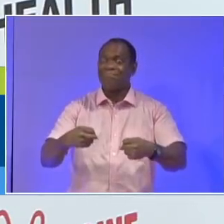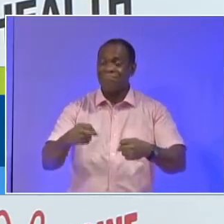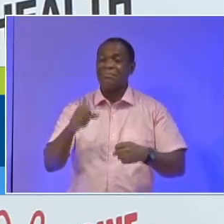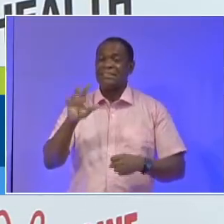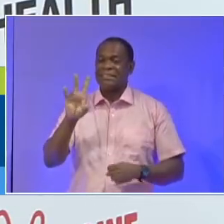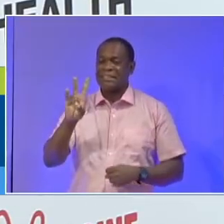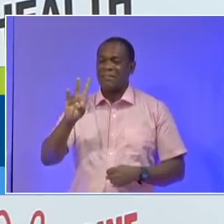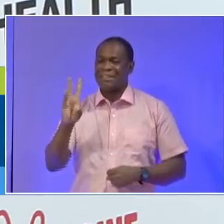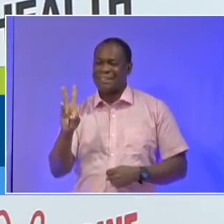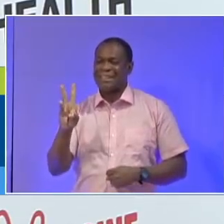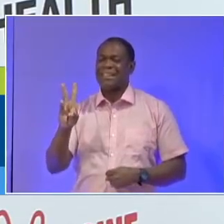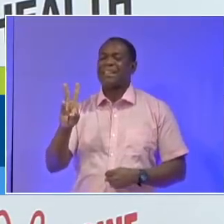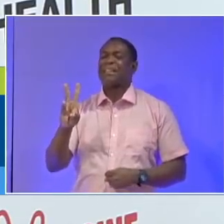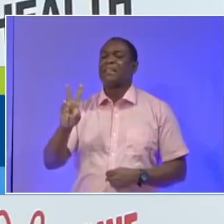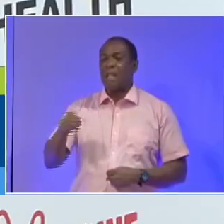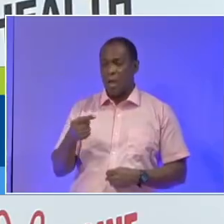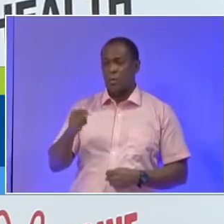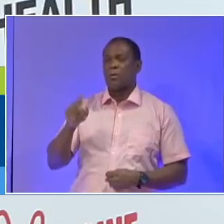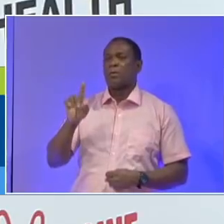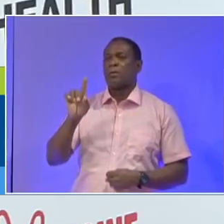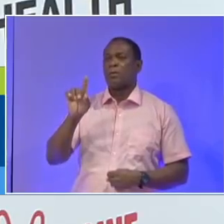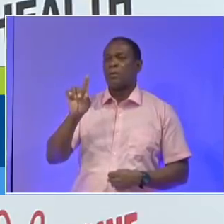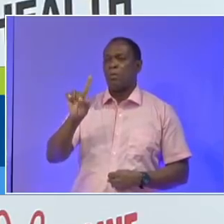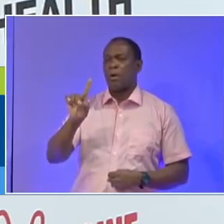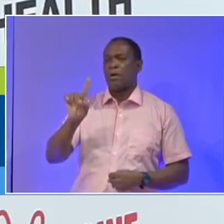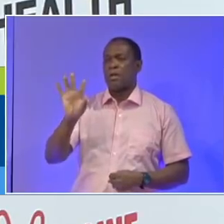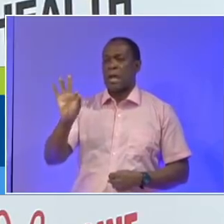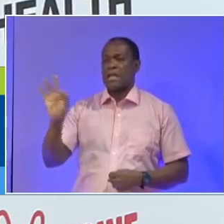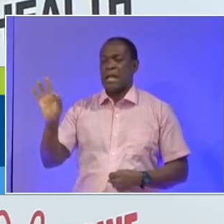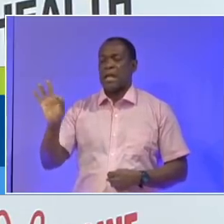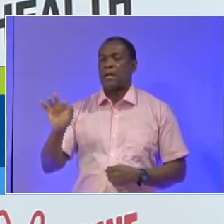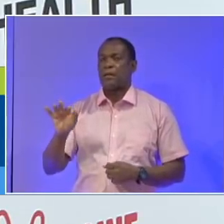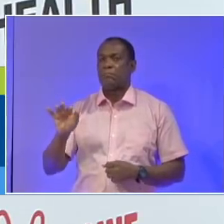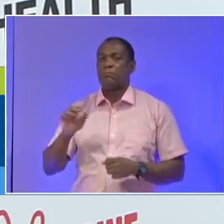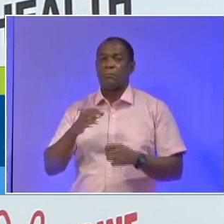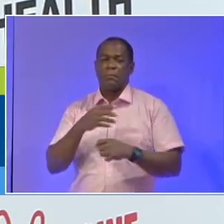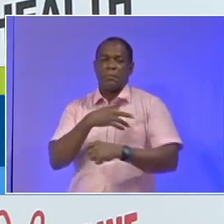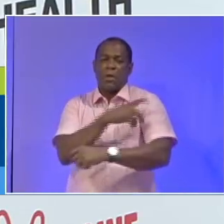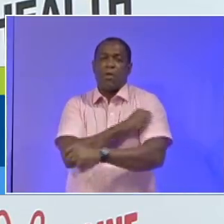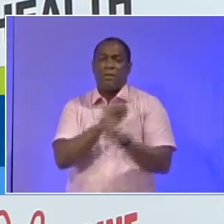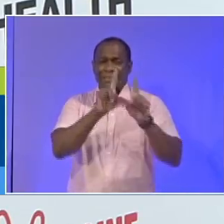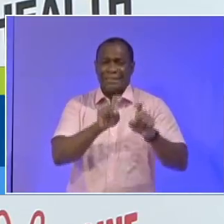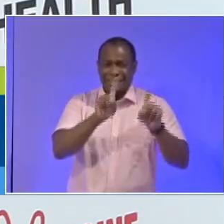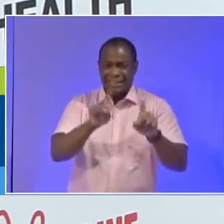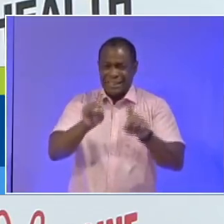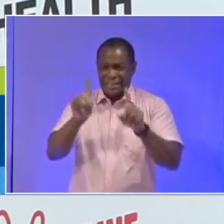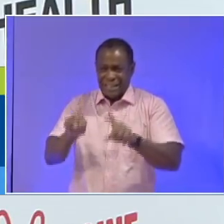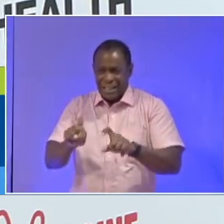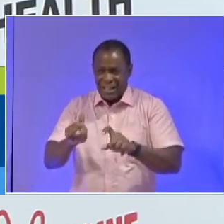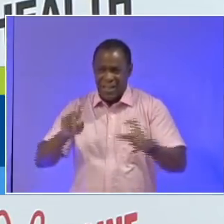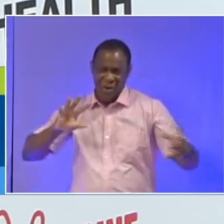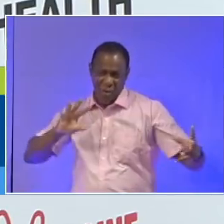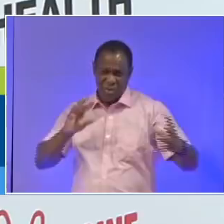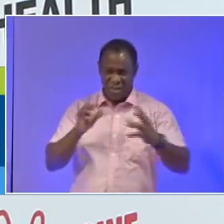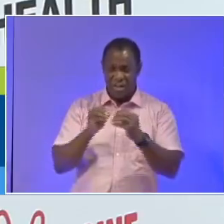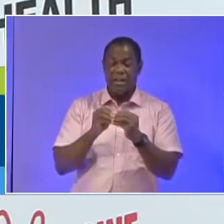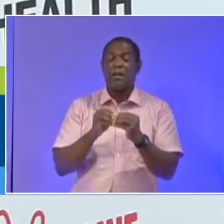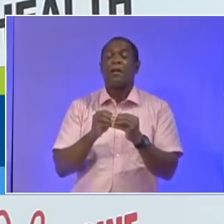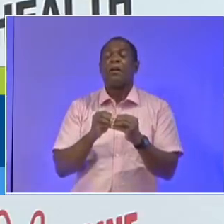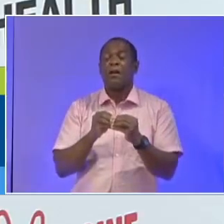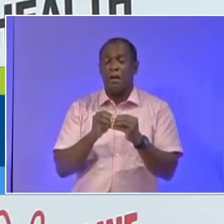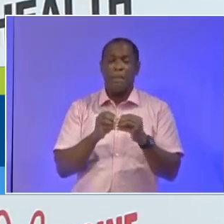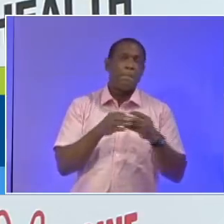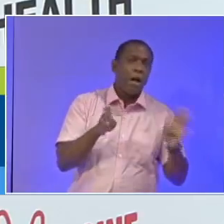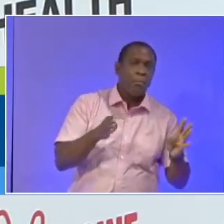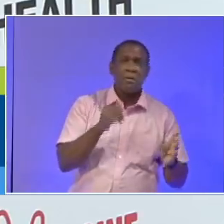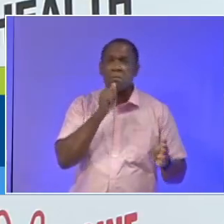76,941 persons who are fully recovered. In terms of COVID testing, the total number of tests conducted in public and private facilities